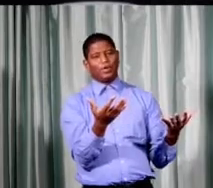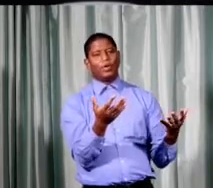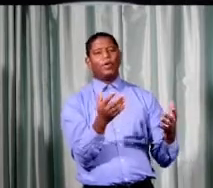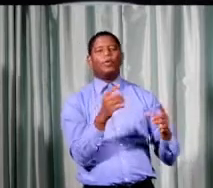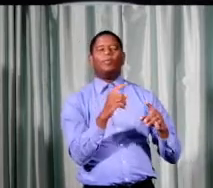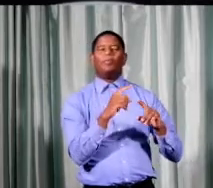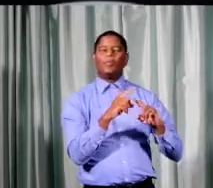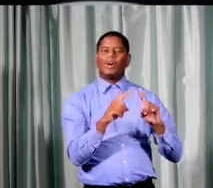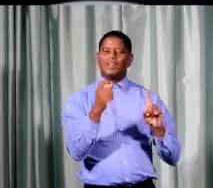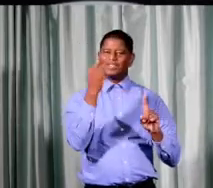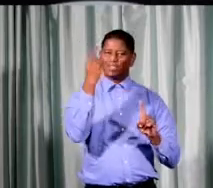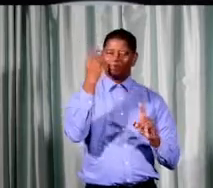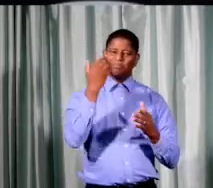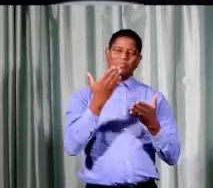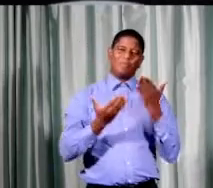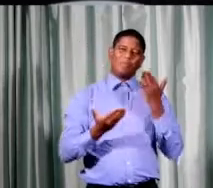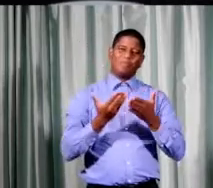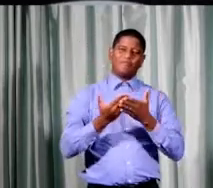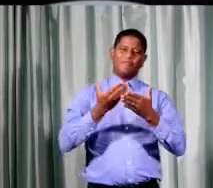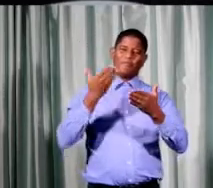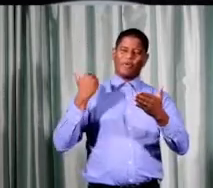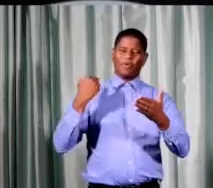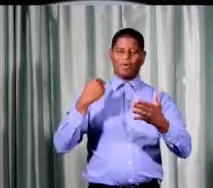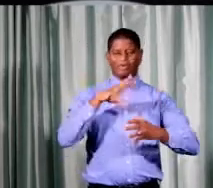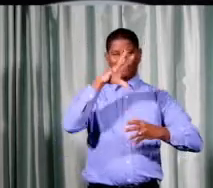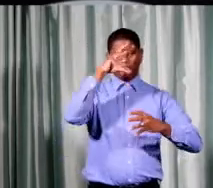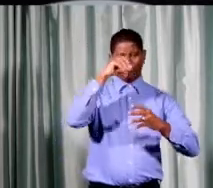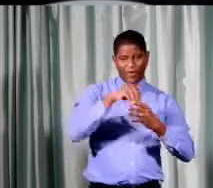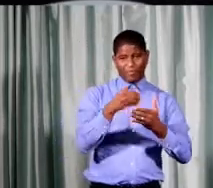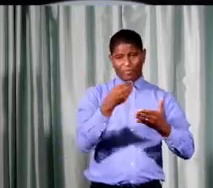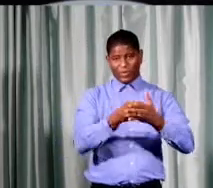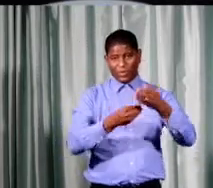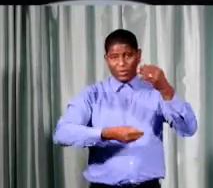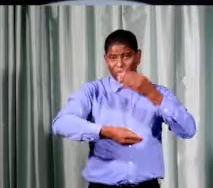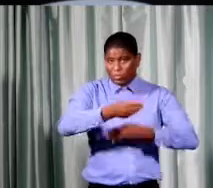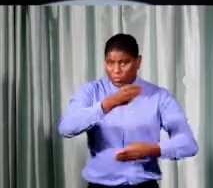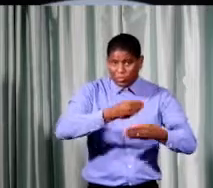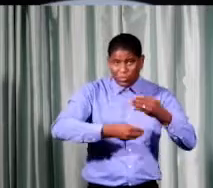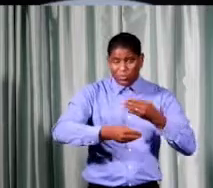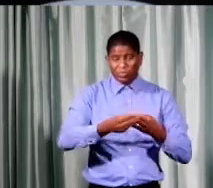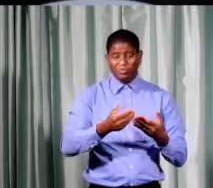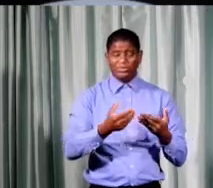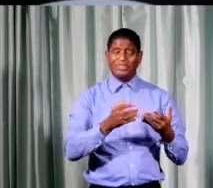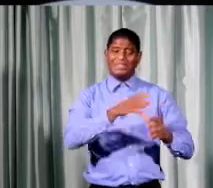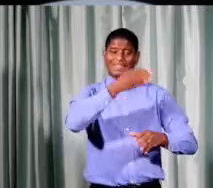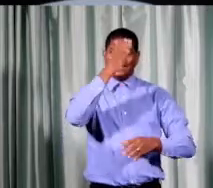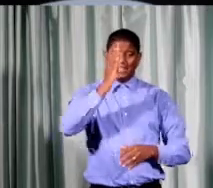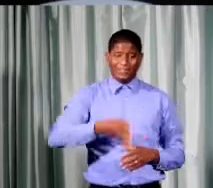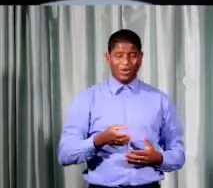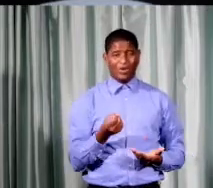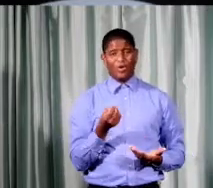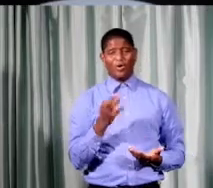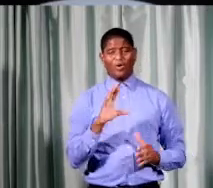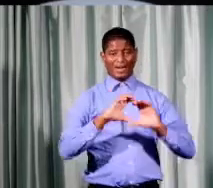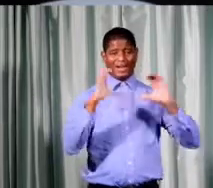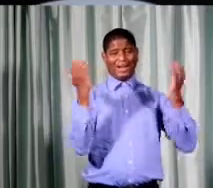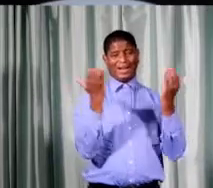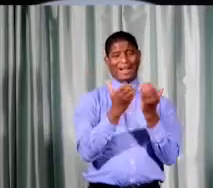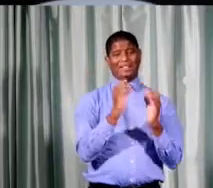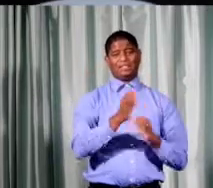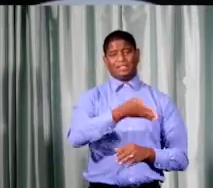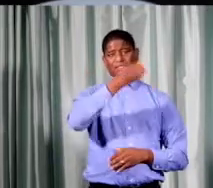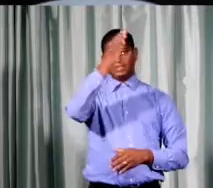accounting class, you were here last year with me, you did some accounting course, everything